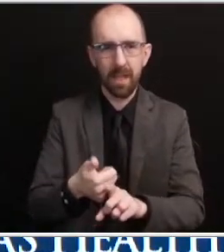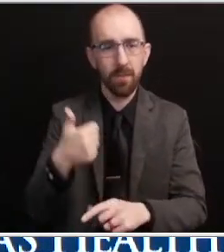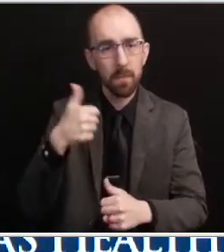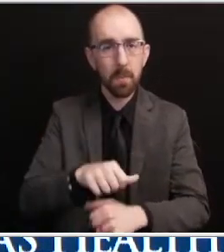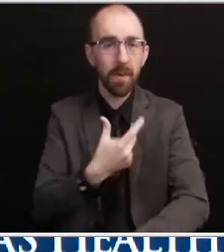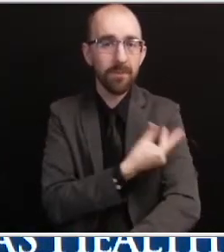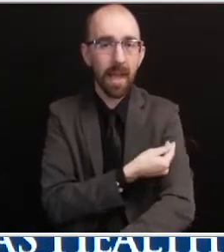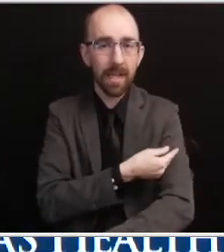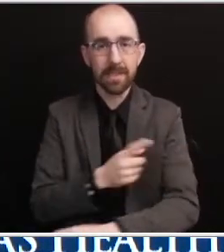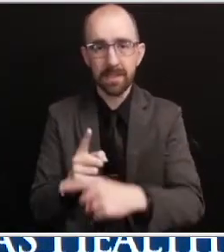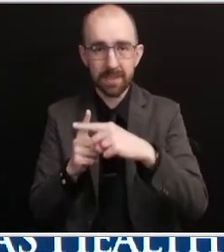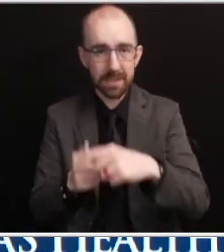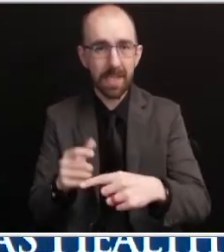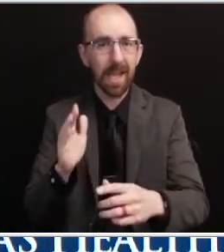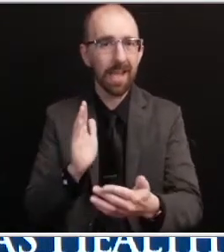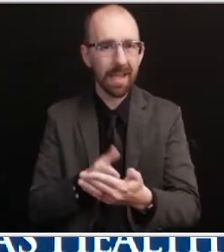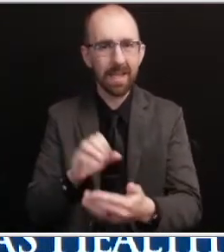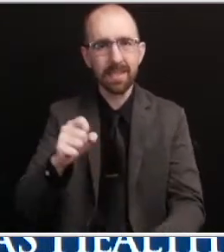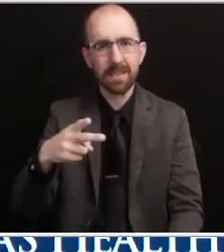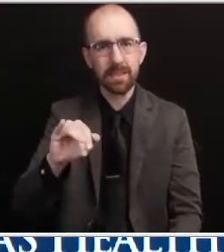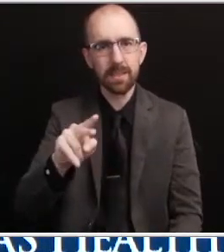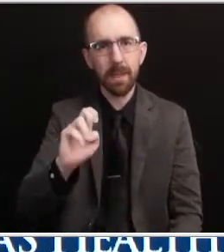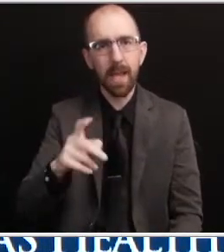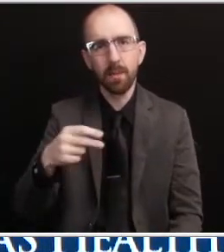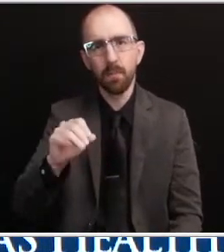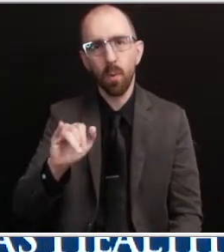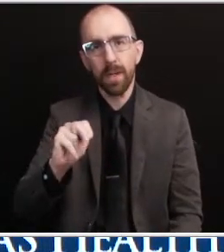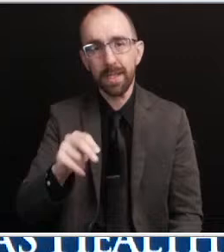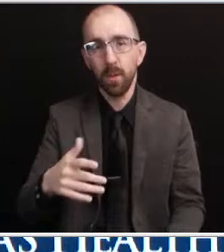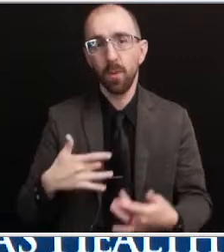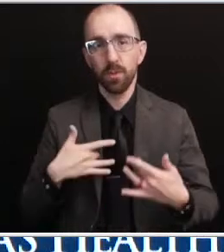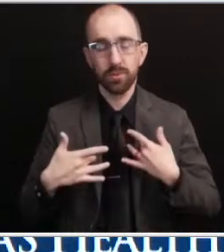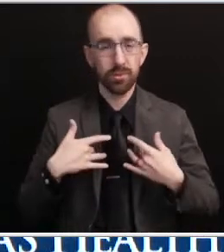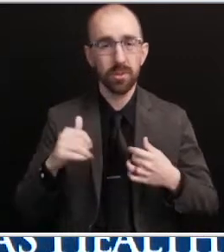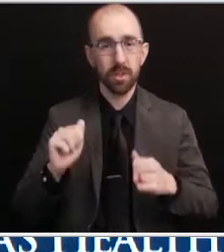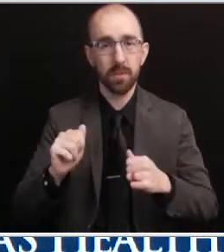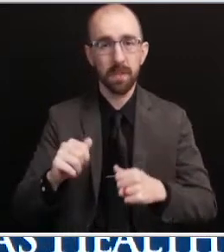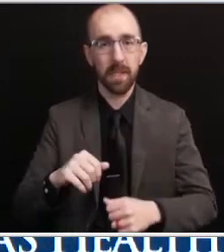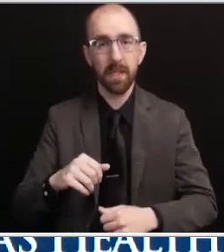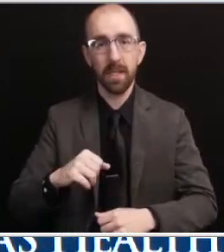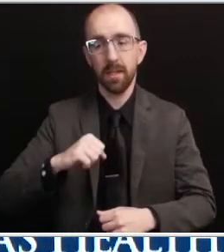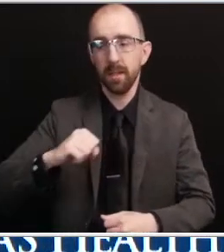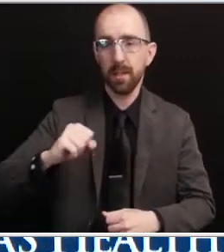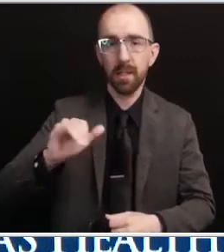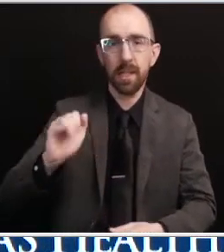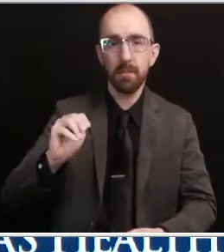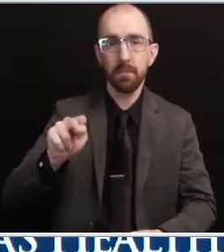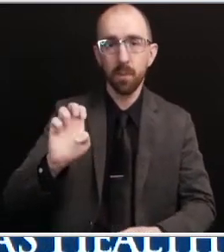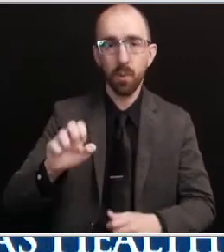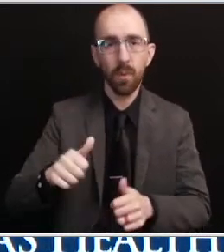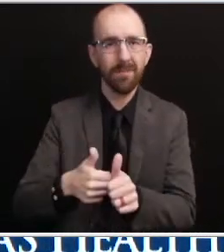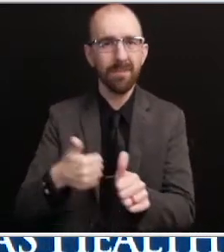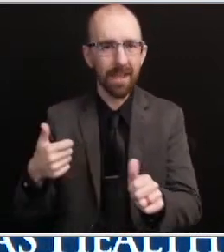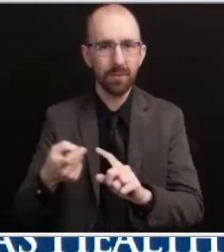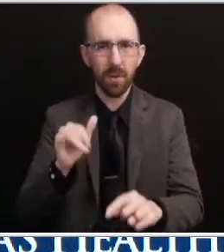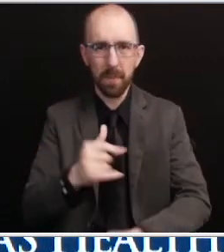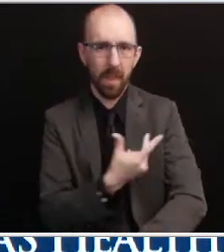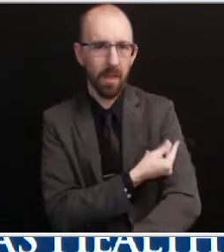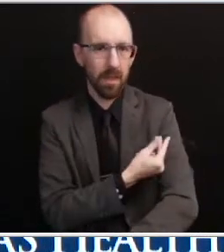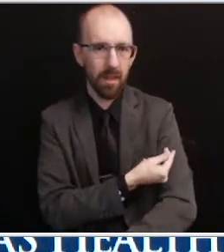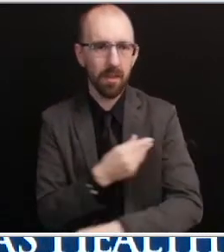against the spike protein, so there's concern that there could be immune evasion from that immunity that's provided only by